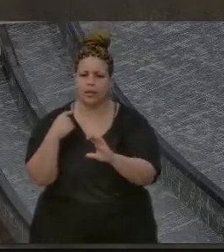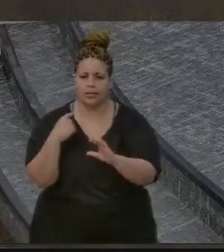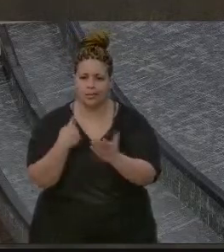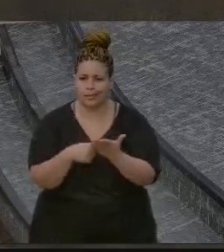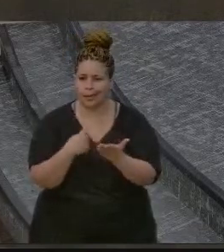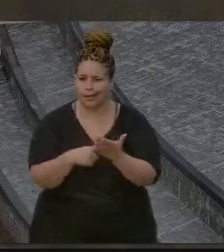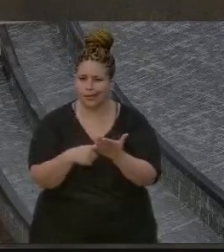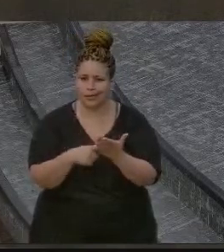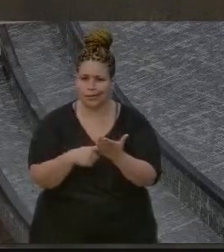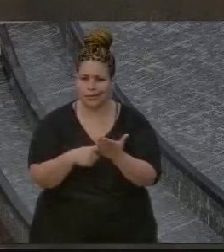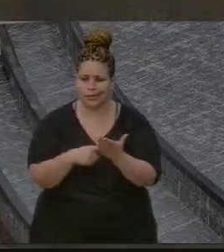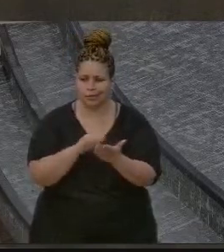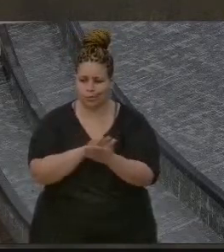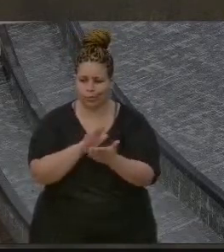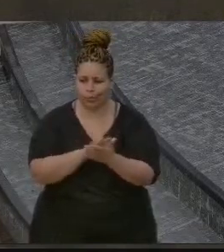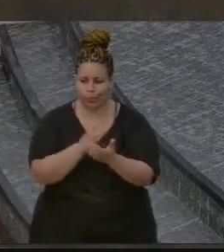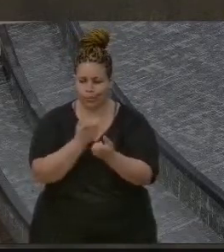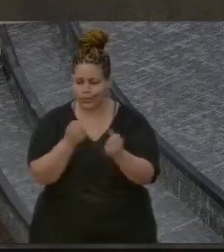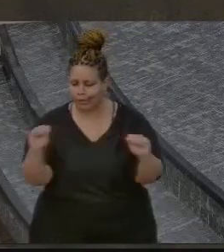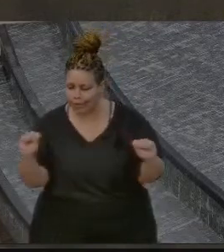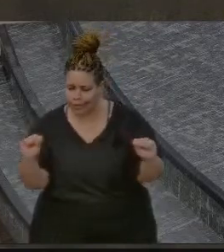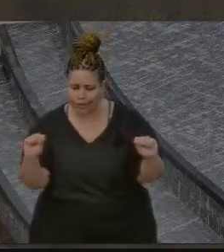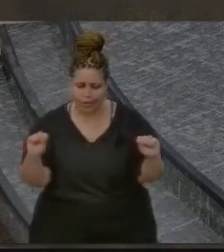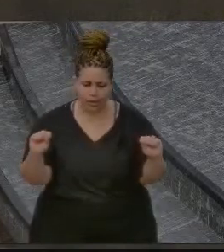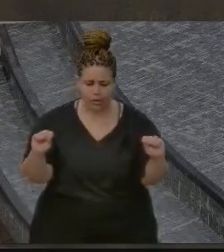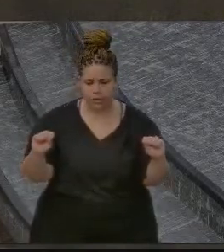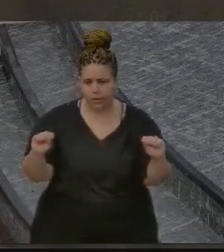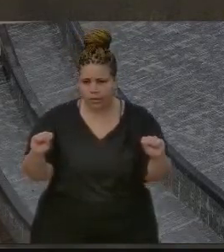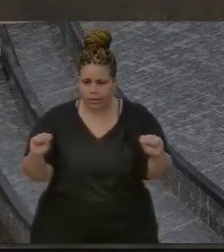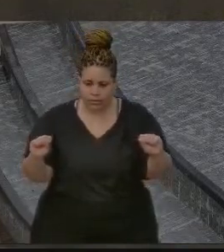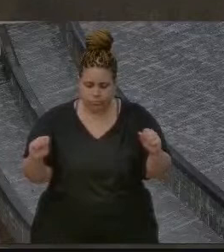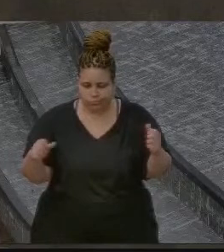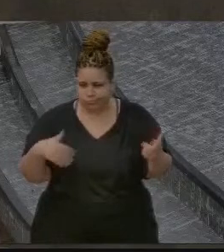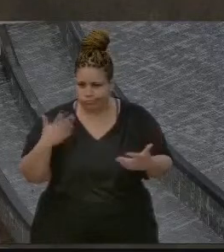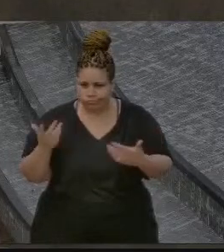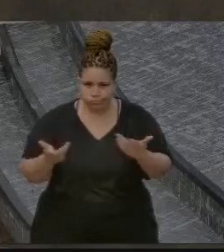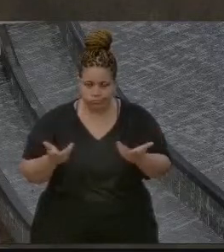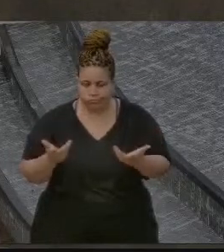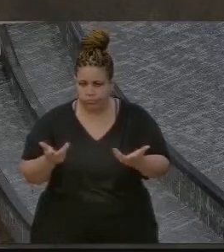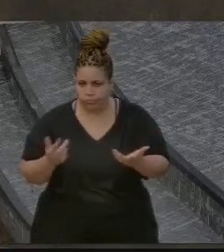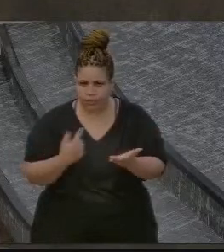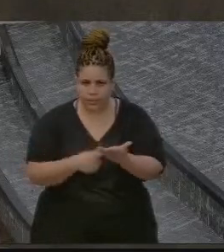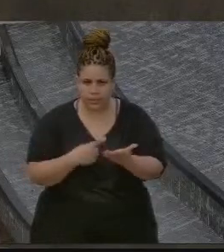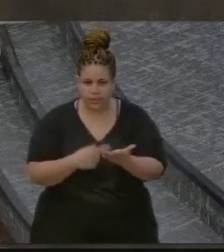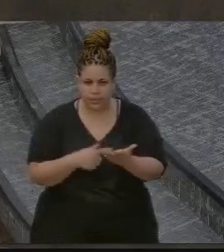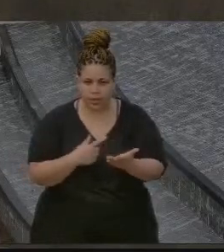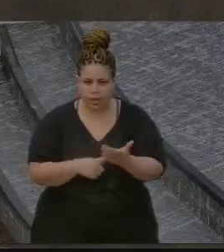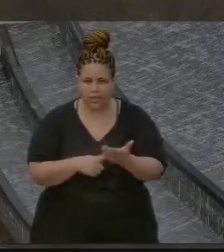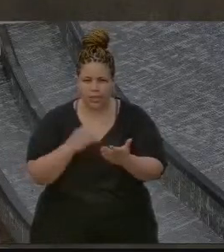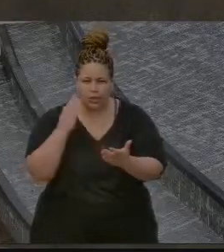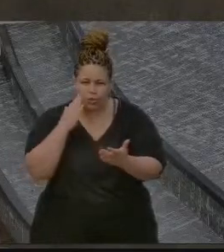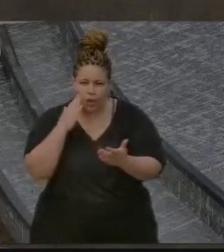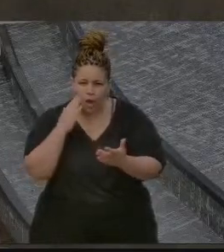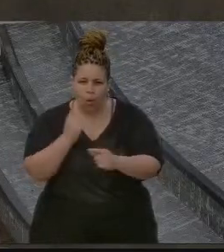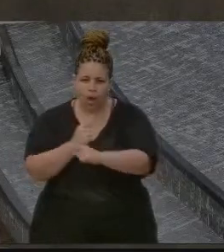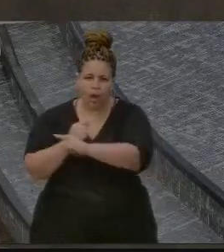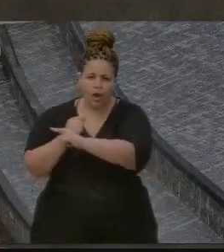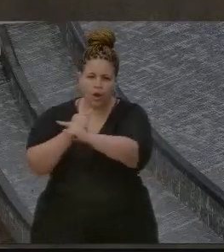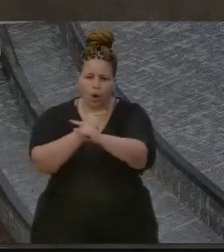but this particular area of school safety. And it talked about guardians and like